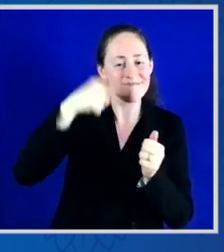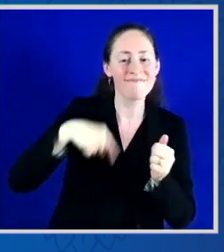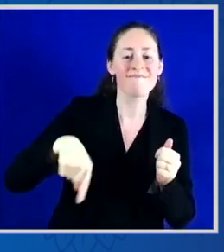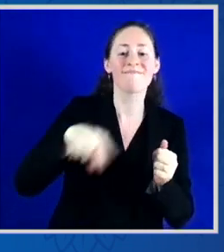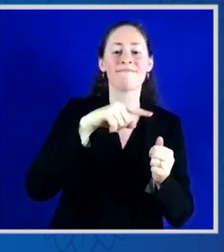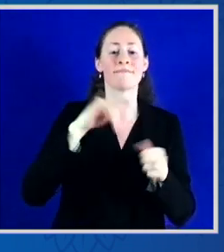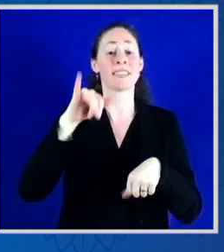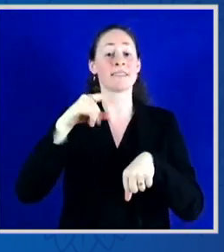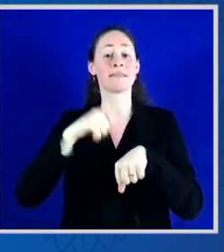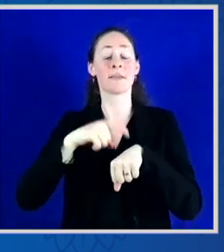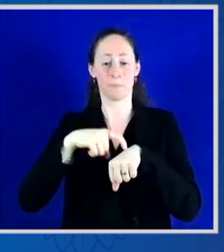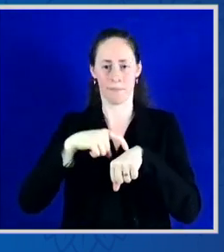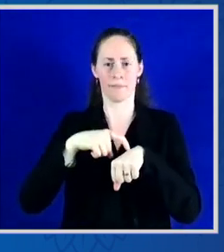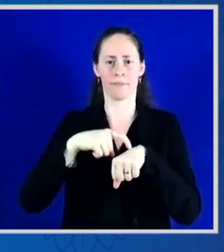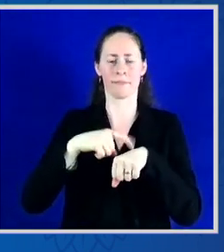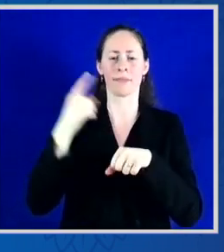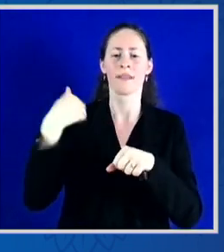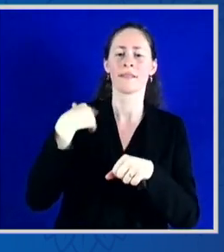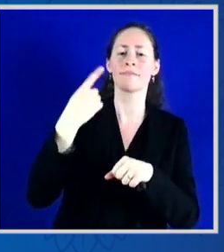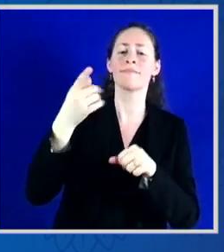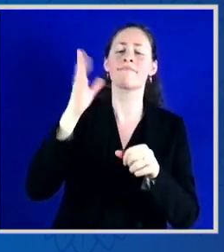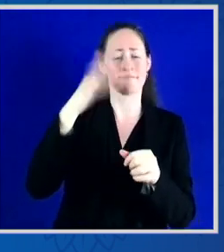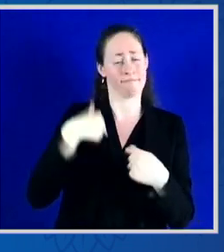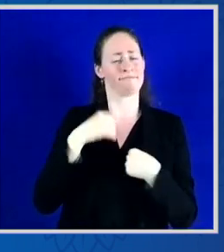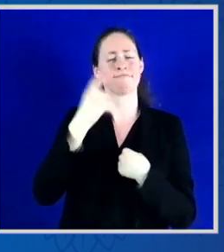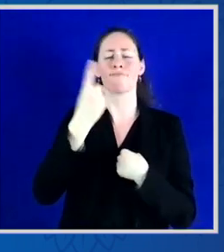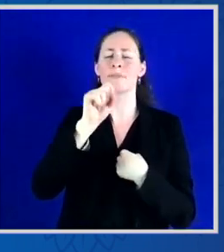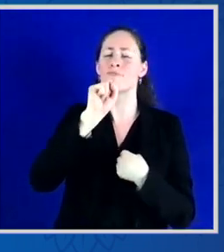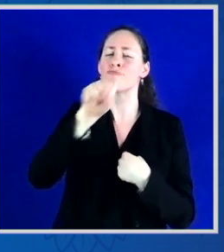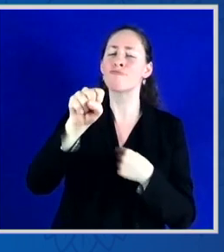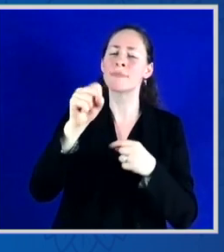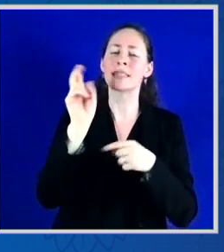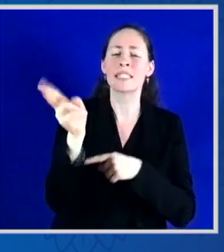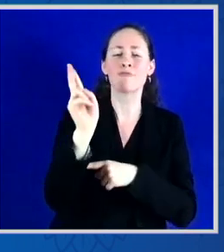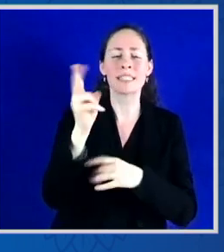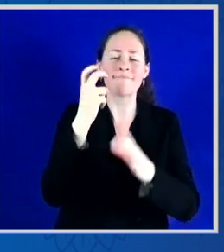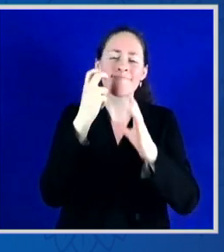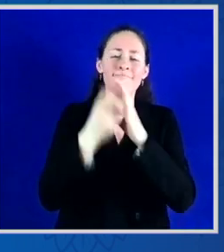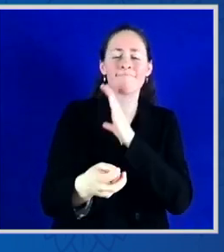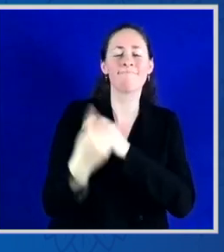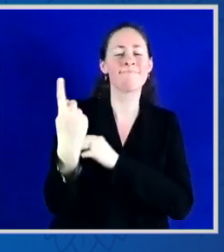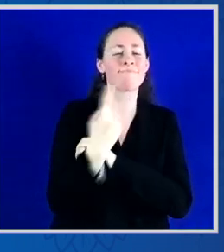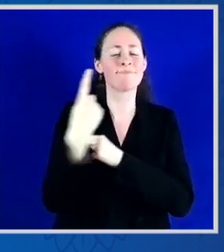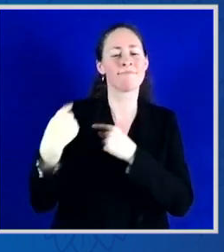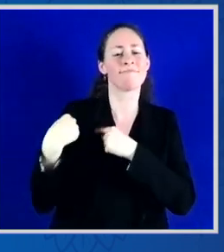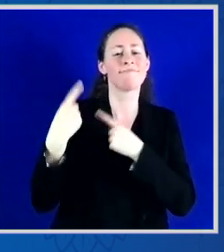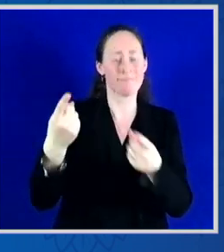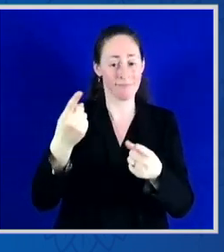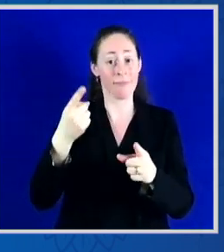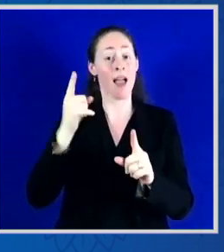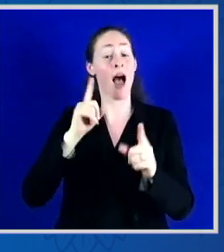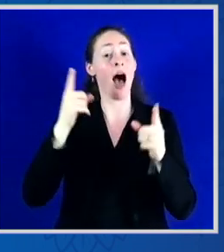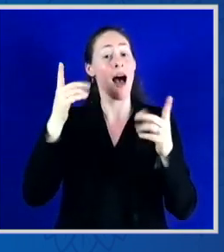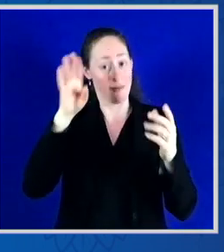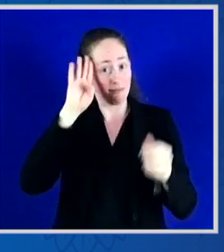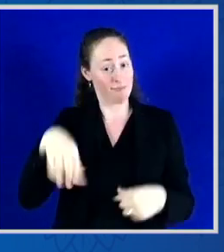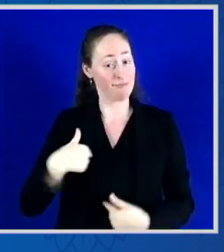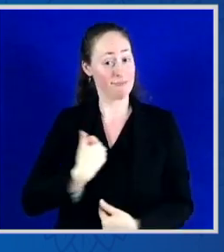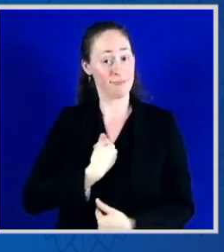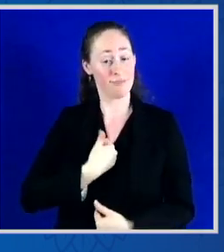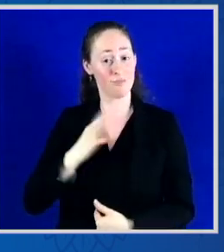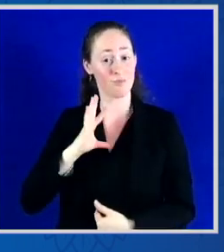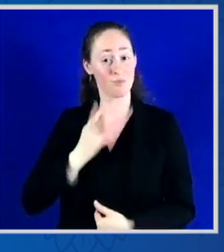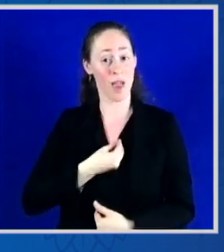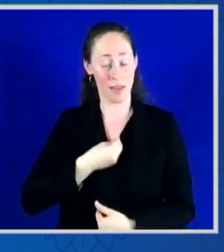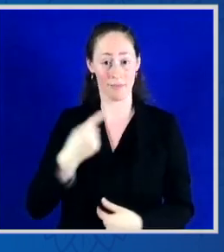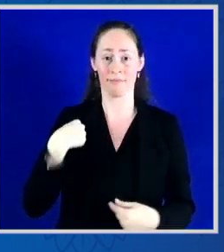love history, and I have big goals for myself. I also happen to be transgender. Ever since I was little, I have always been